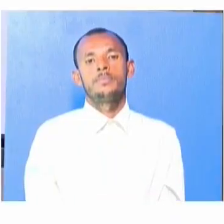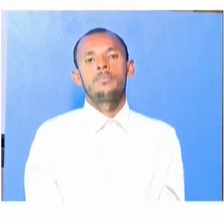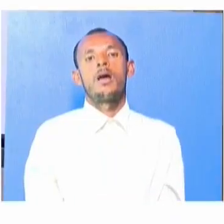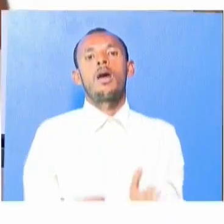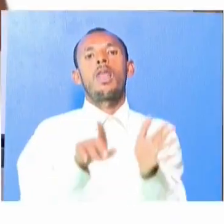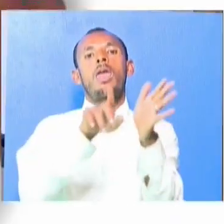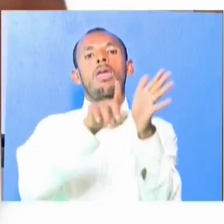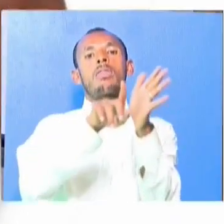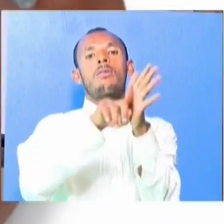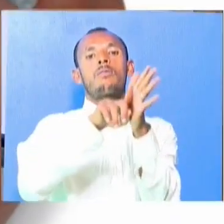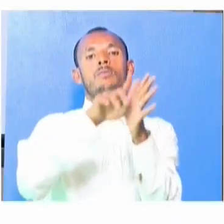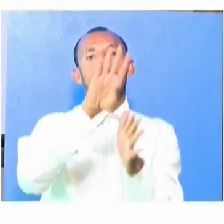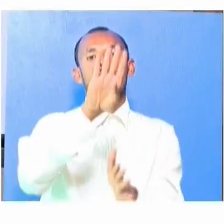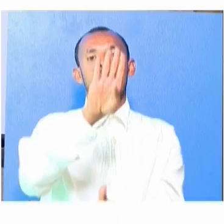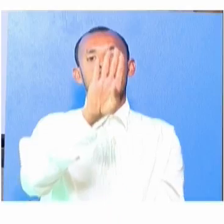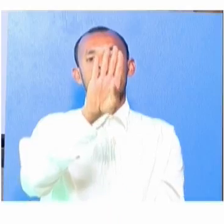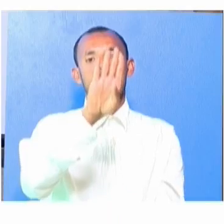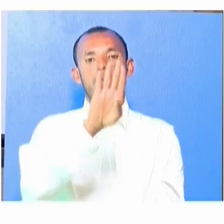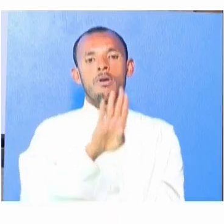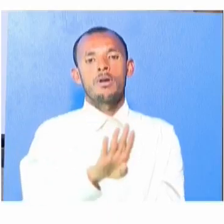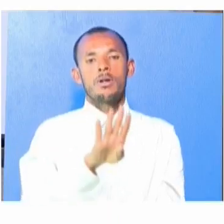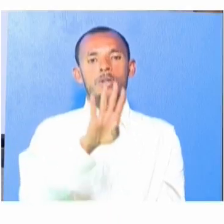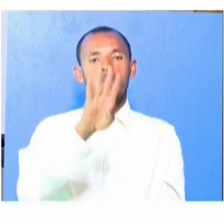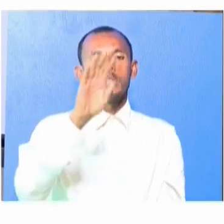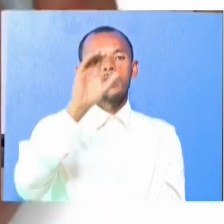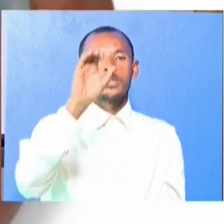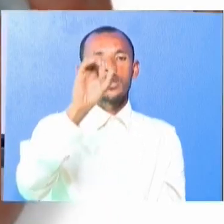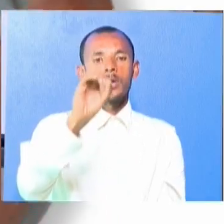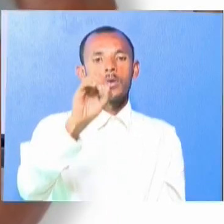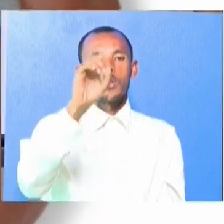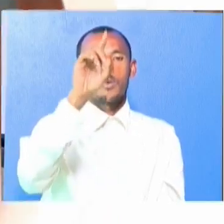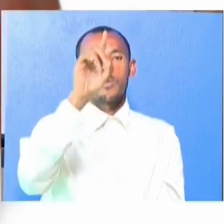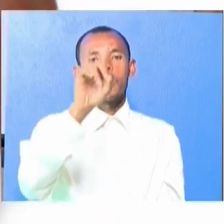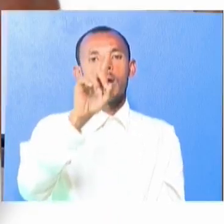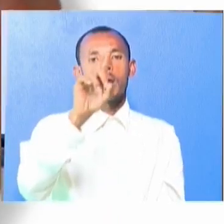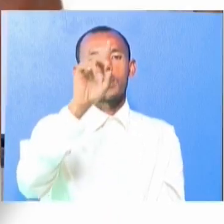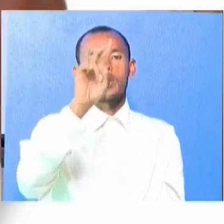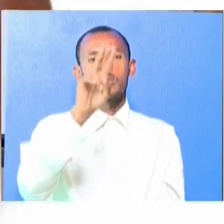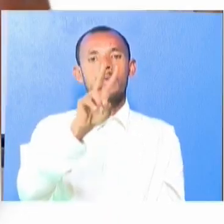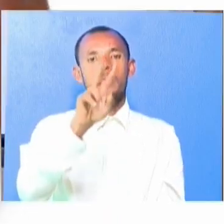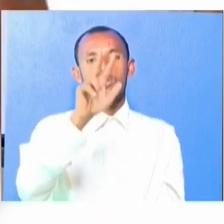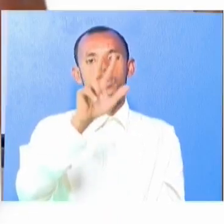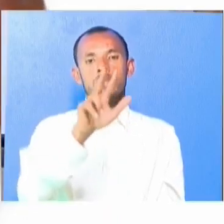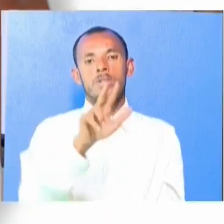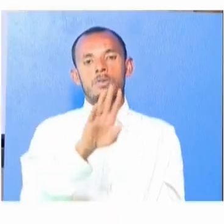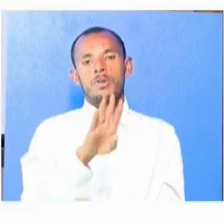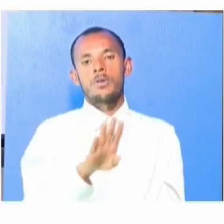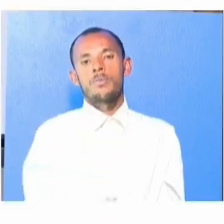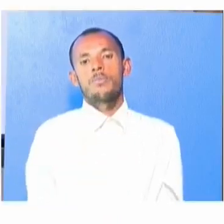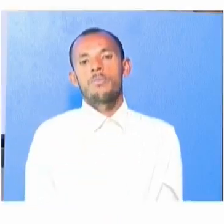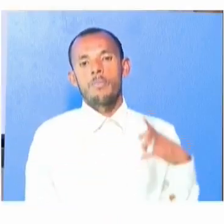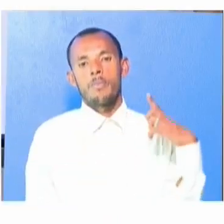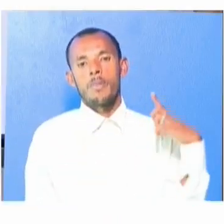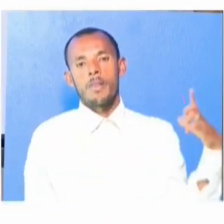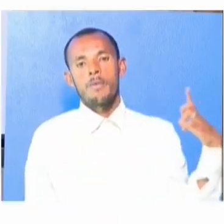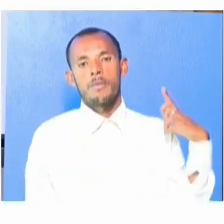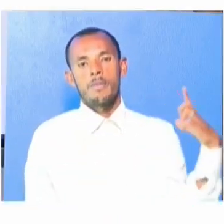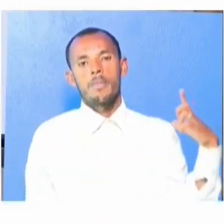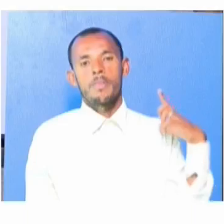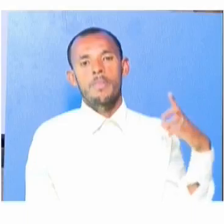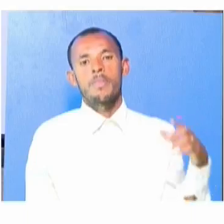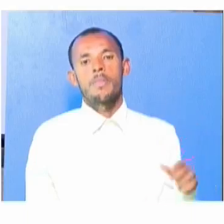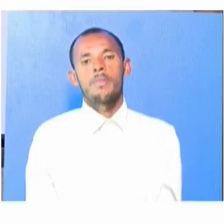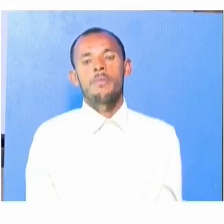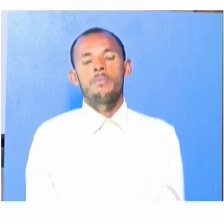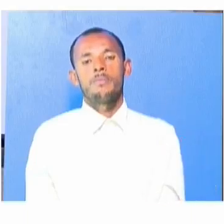Negative 4, okay? 0, 1, 2, 3, and so on. Negative 4 you may have here, and then up to, just when